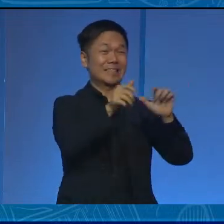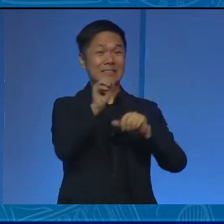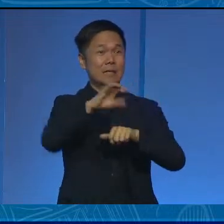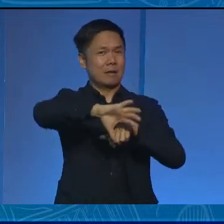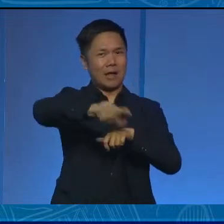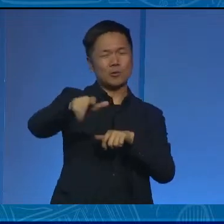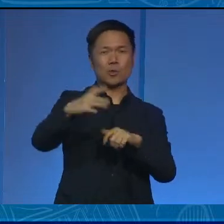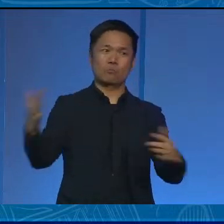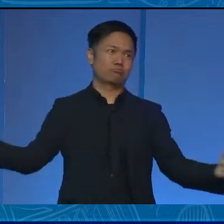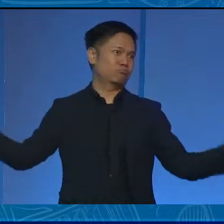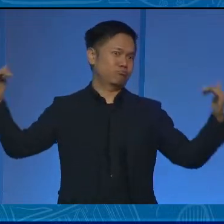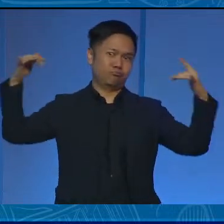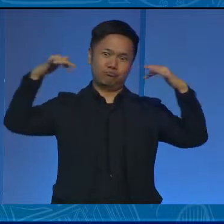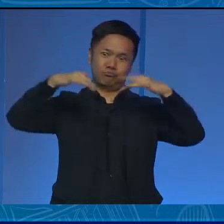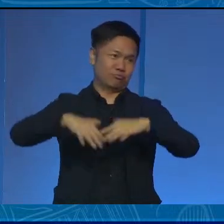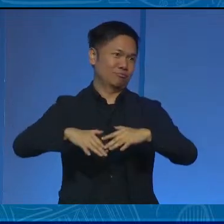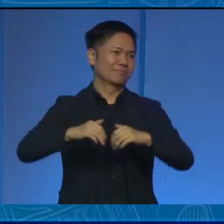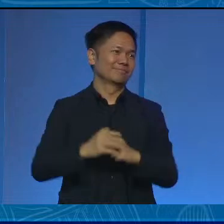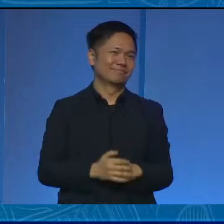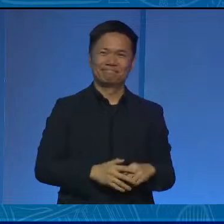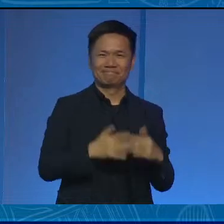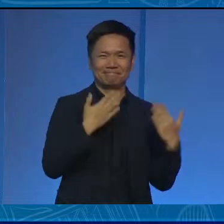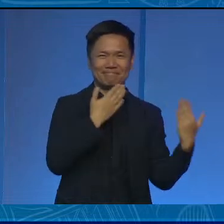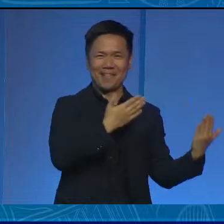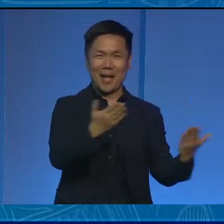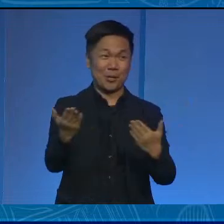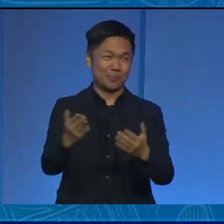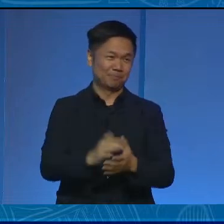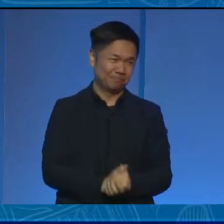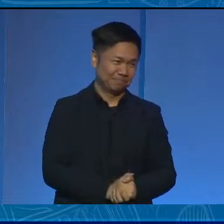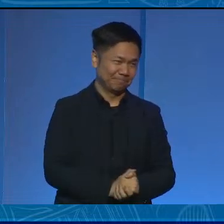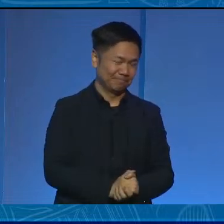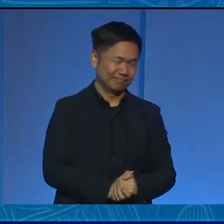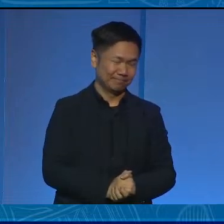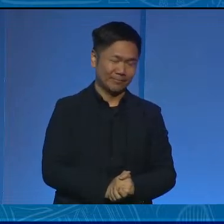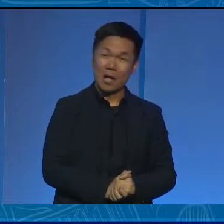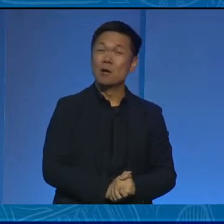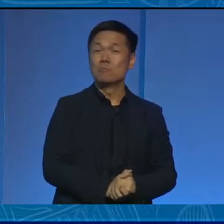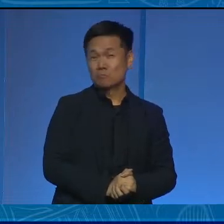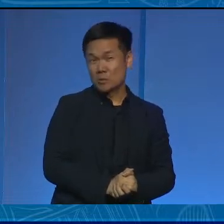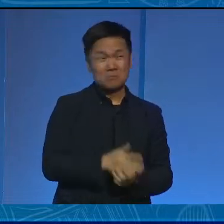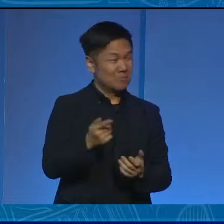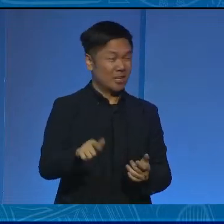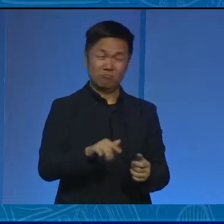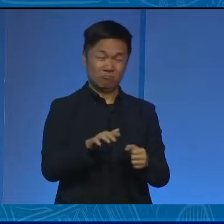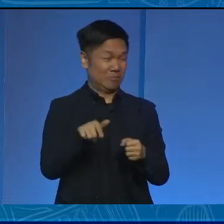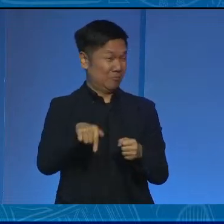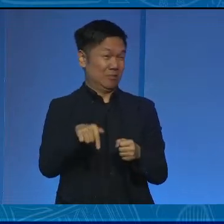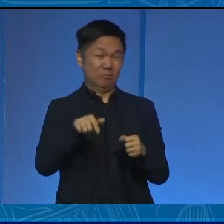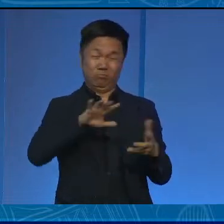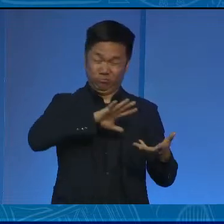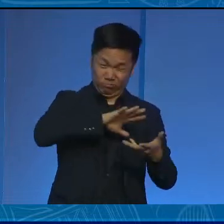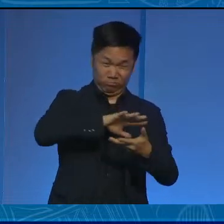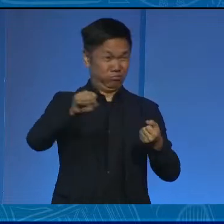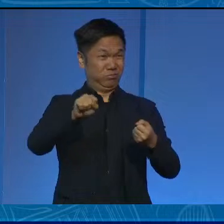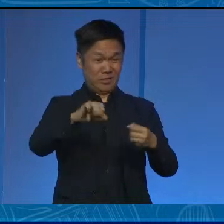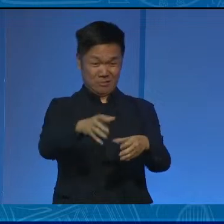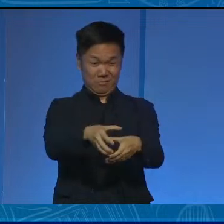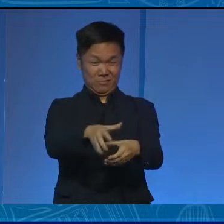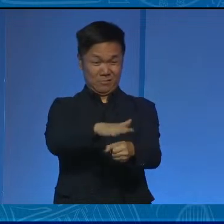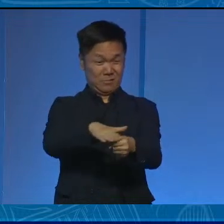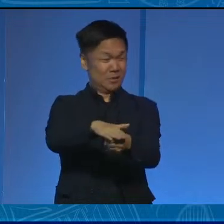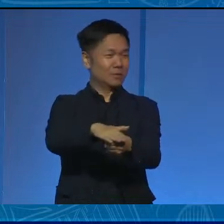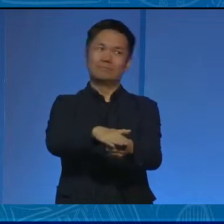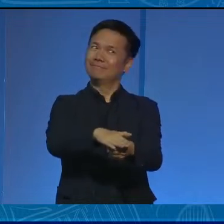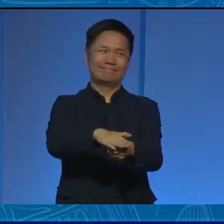conference. We know from experience that disasters cut across political boundaries. Thus, we are heartened by